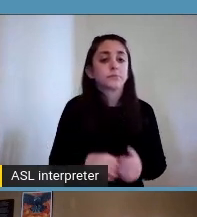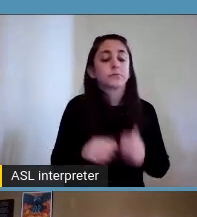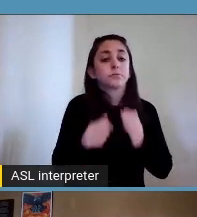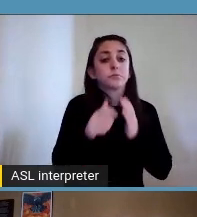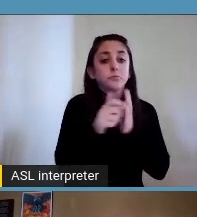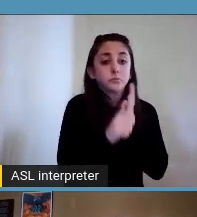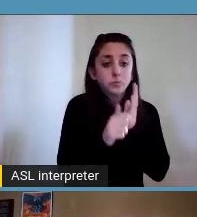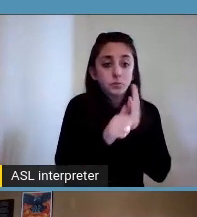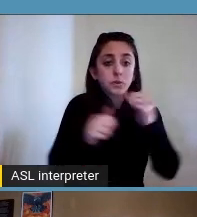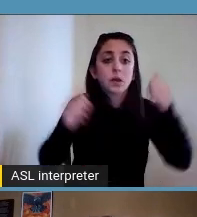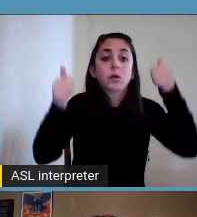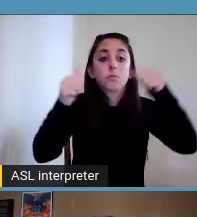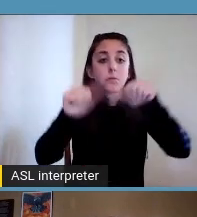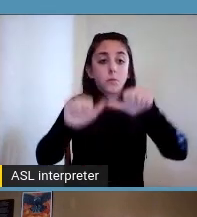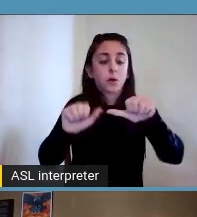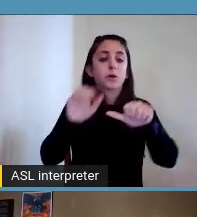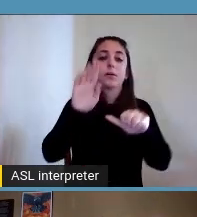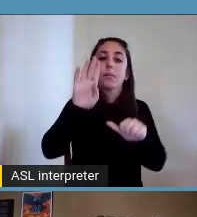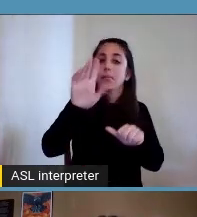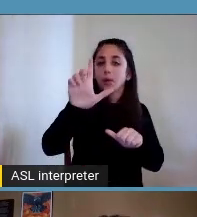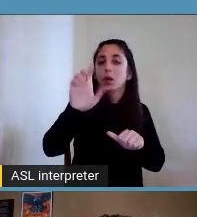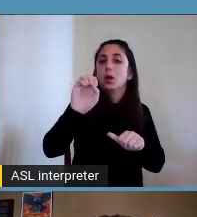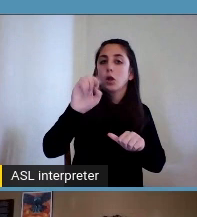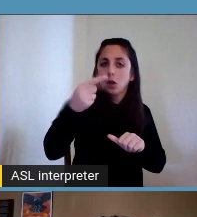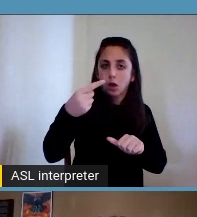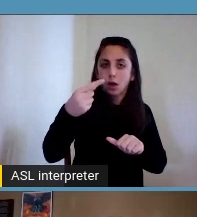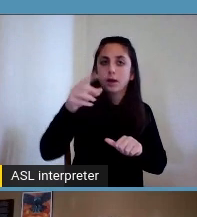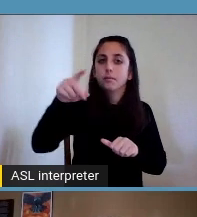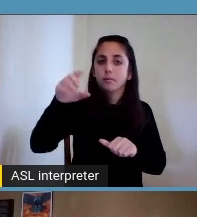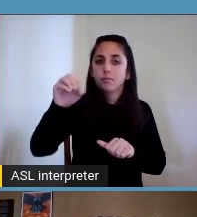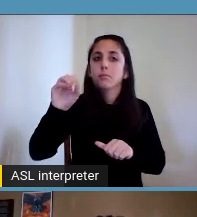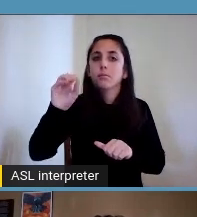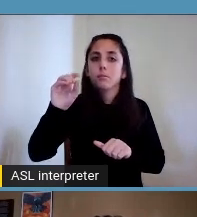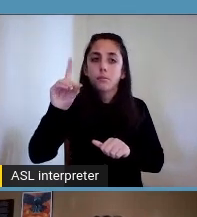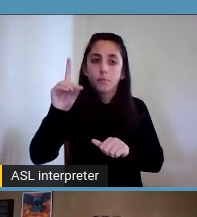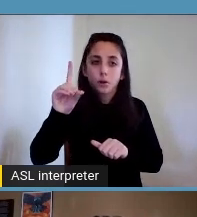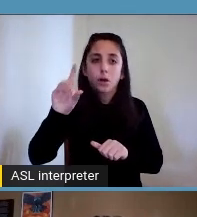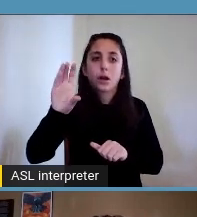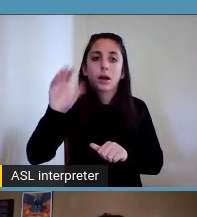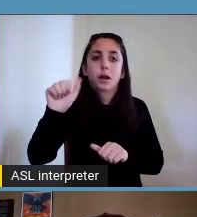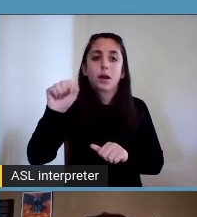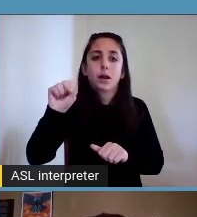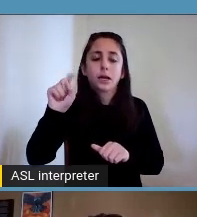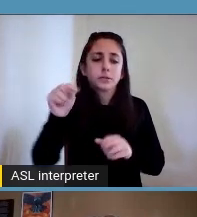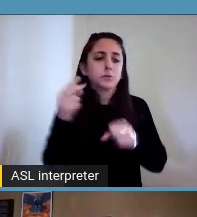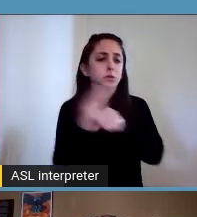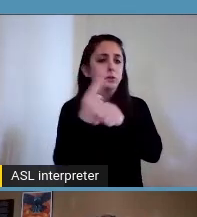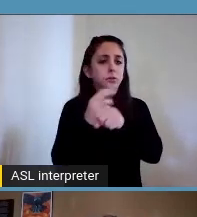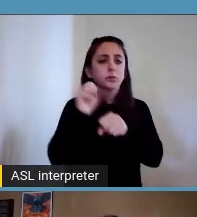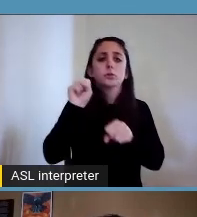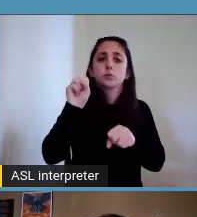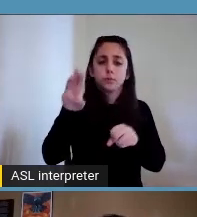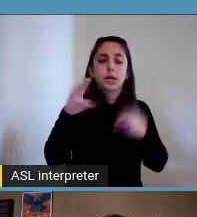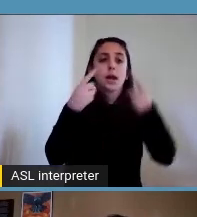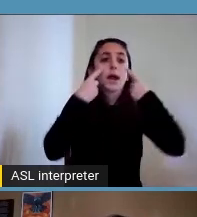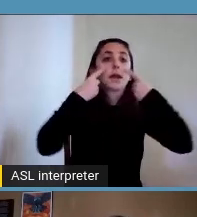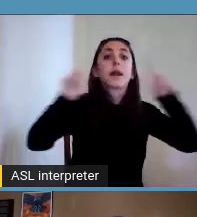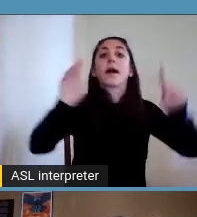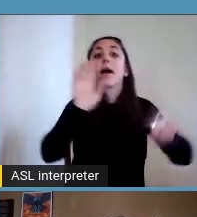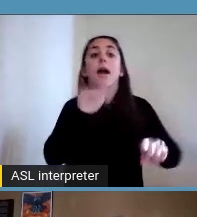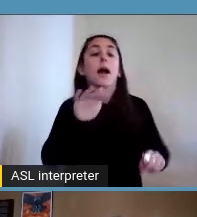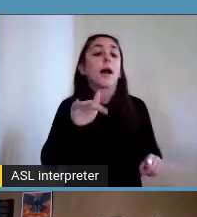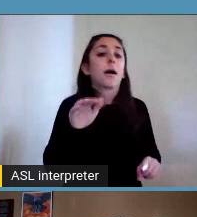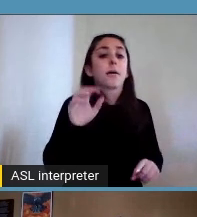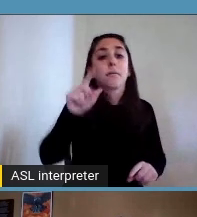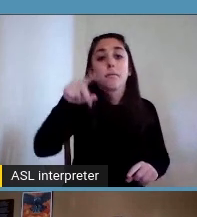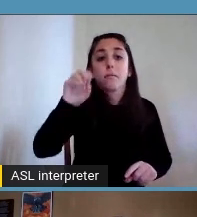blog posts and podcasts. And we use social media to announce those and promote those. So on this particular